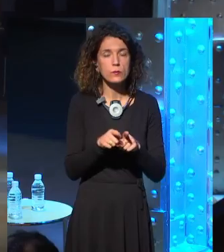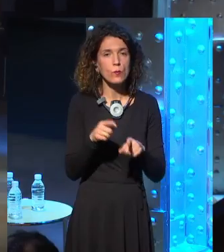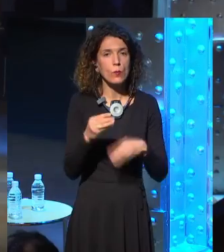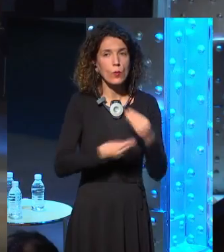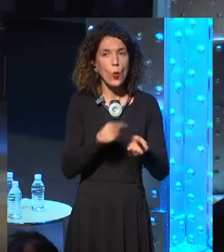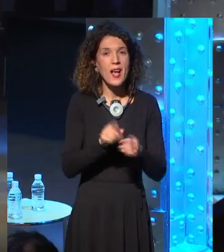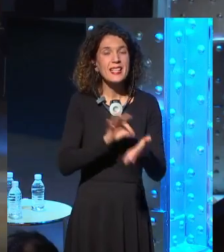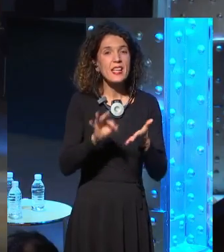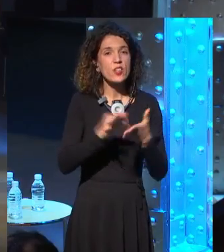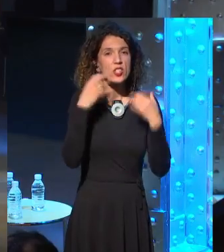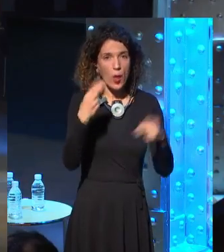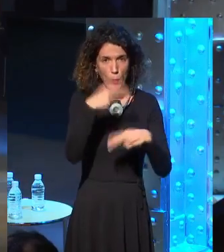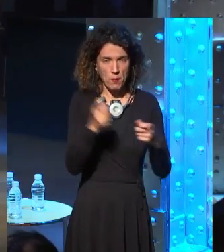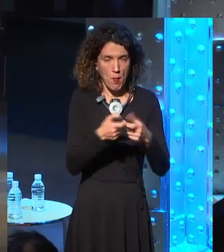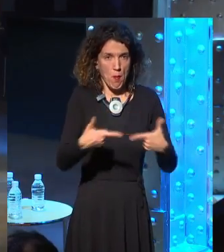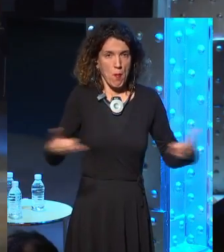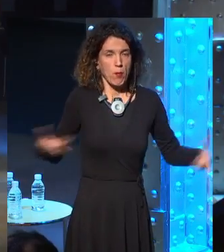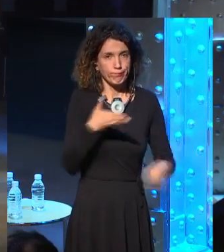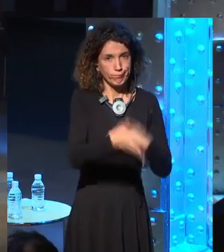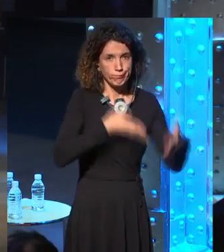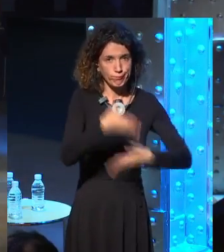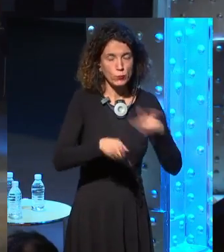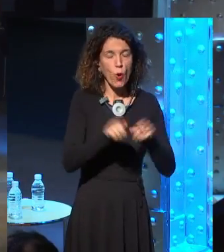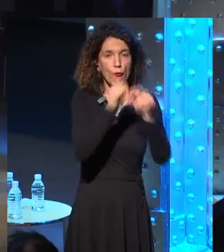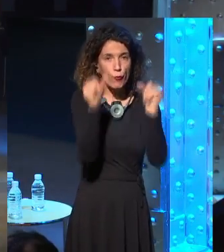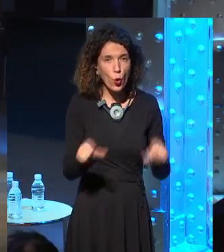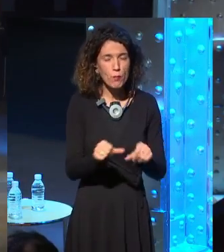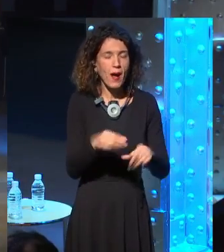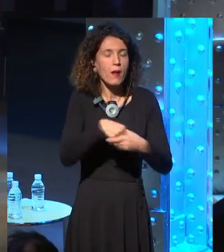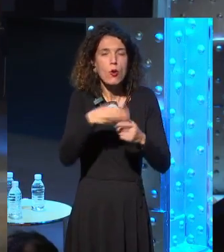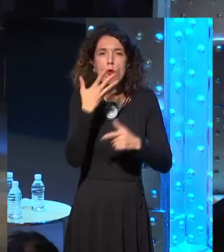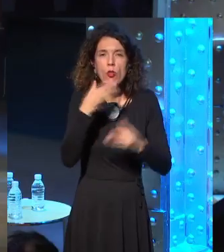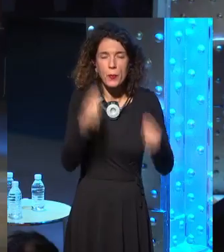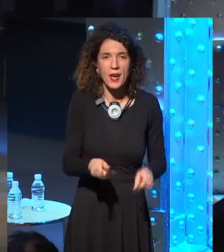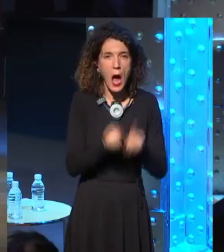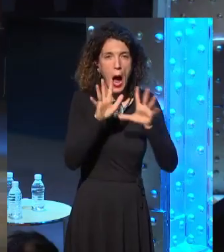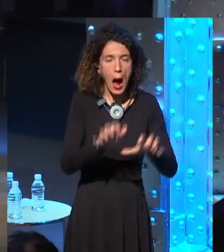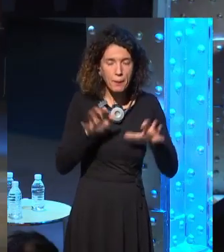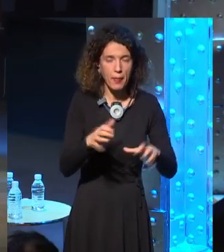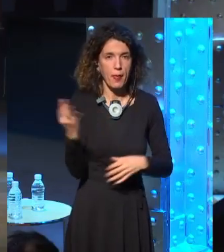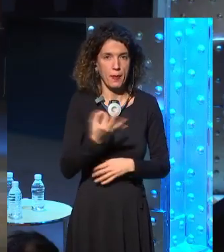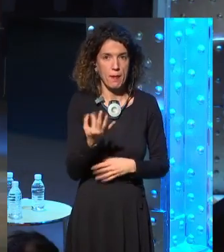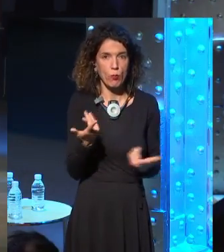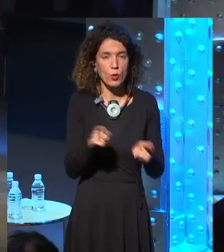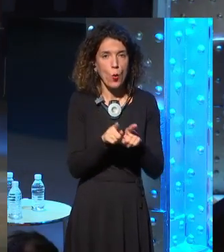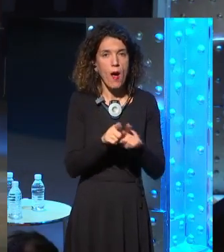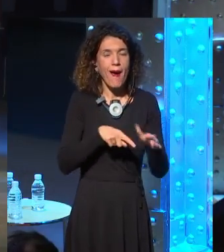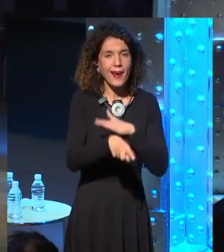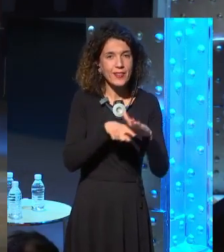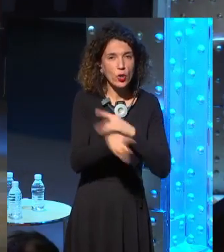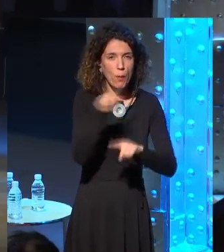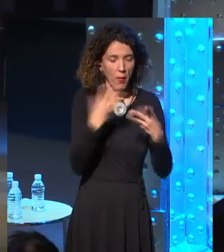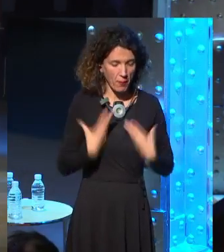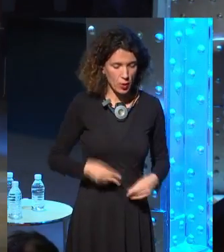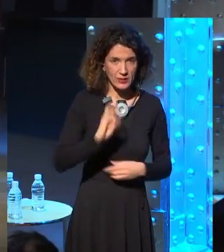We need to understand the mechanism behind this. We need to understand how to deal with these problems. And we also need to find out how